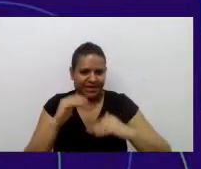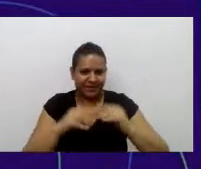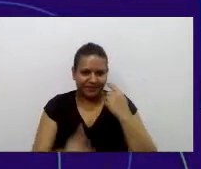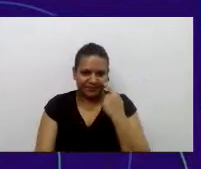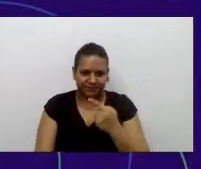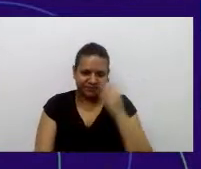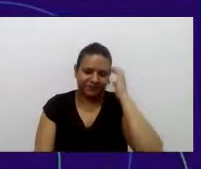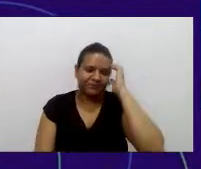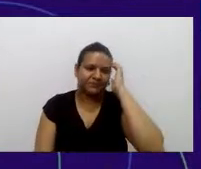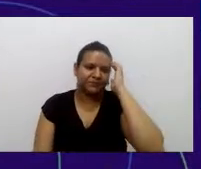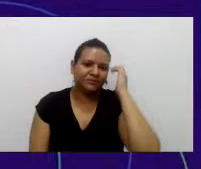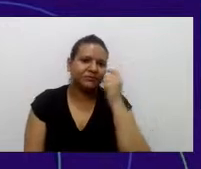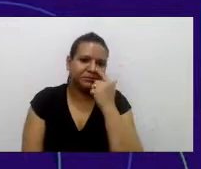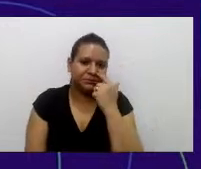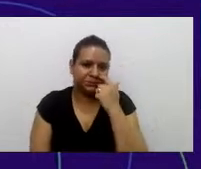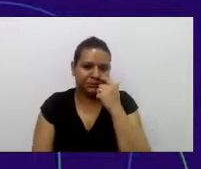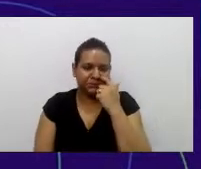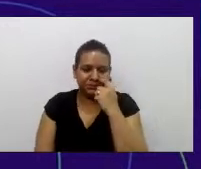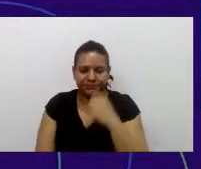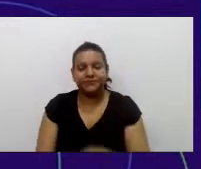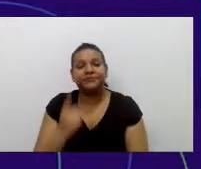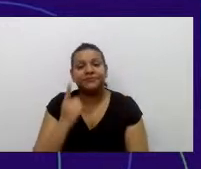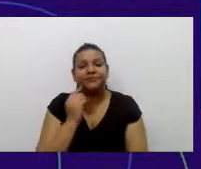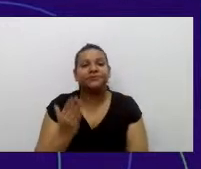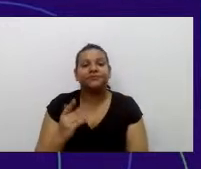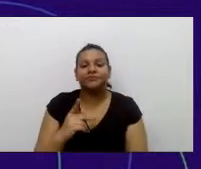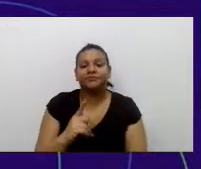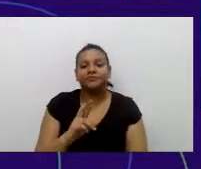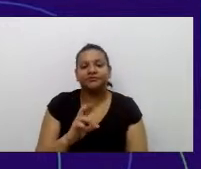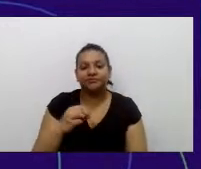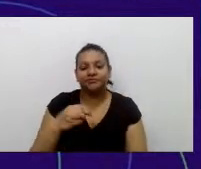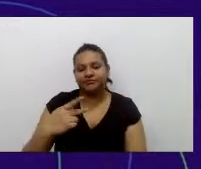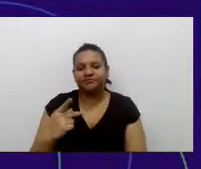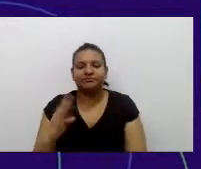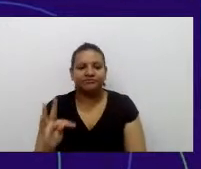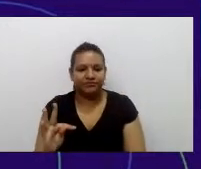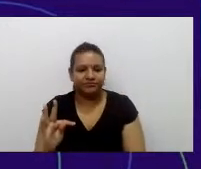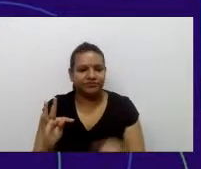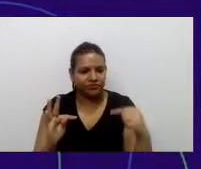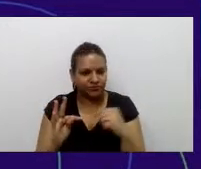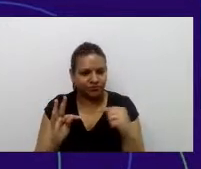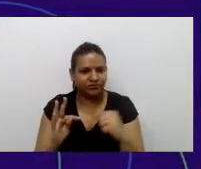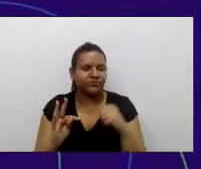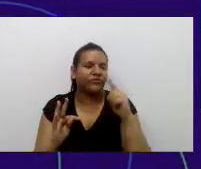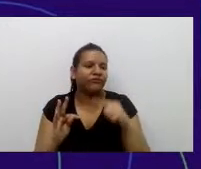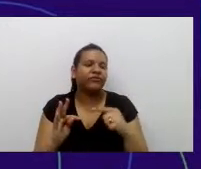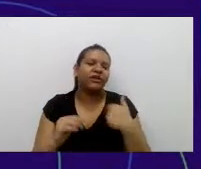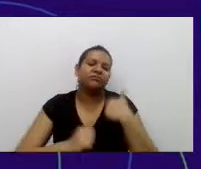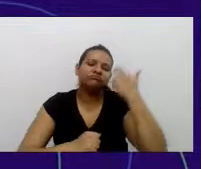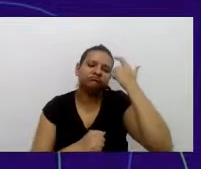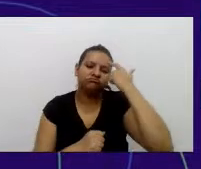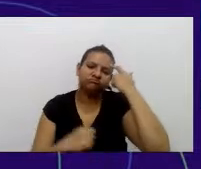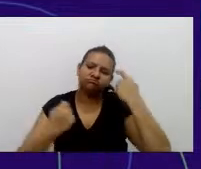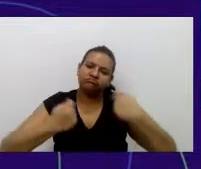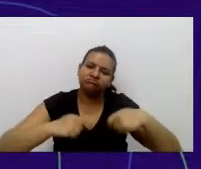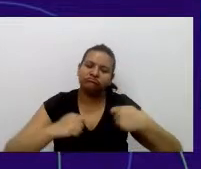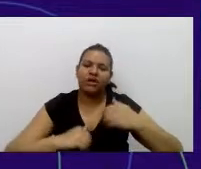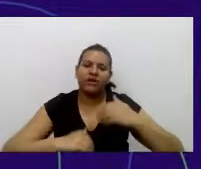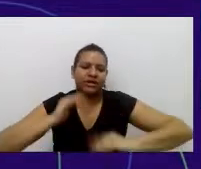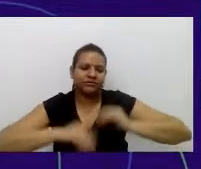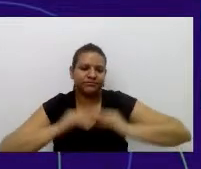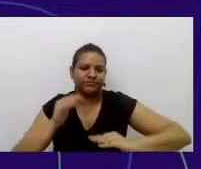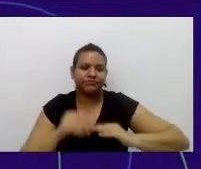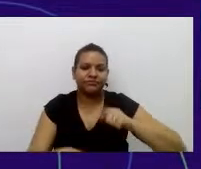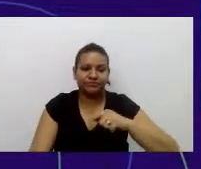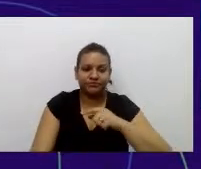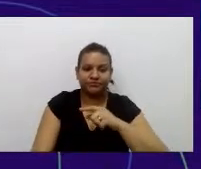I felt I needed a couple of warmer activity ideas for an English class, for a class that was going to focus on narrative tenses. And again, I was